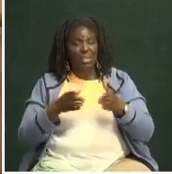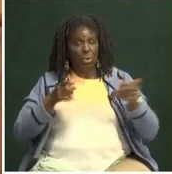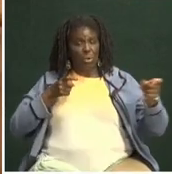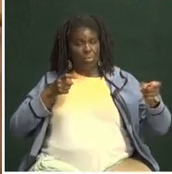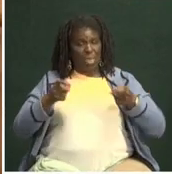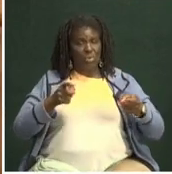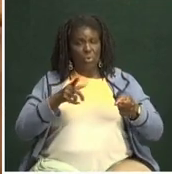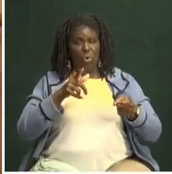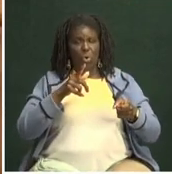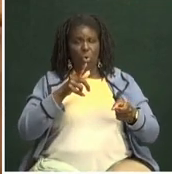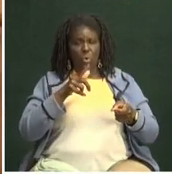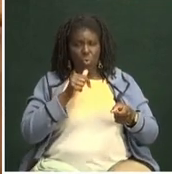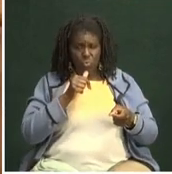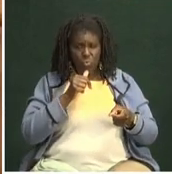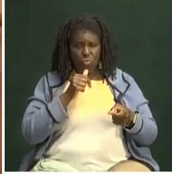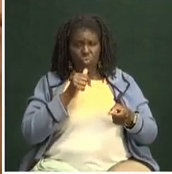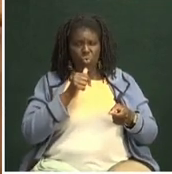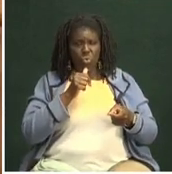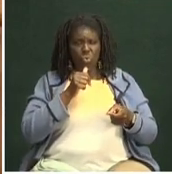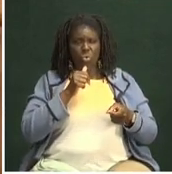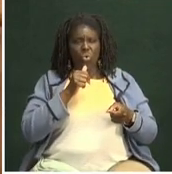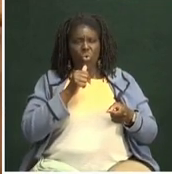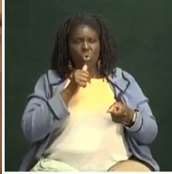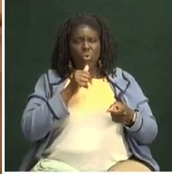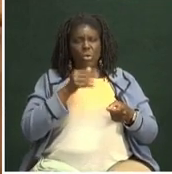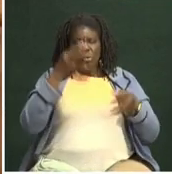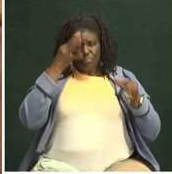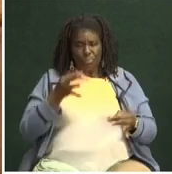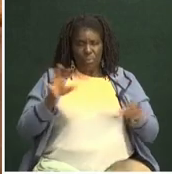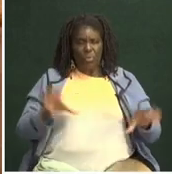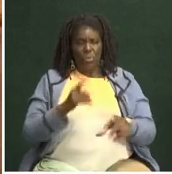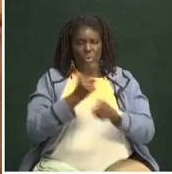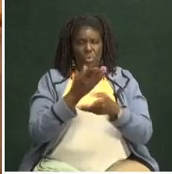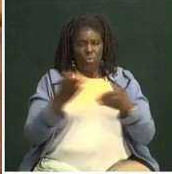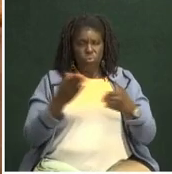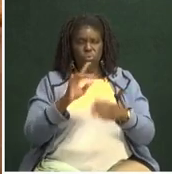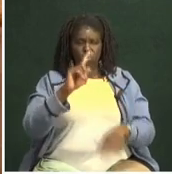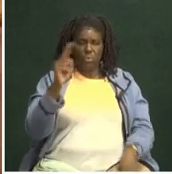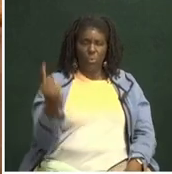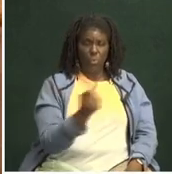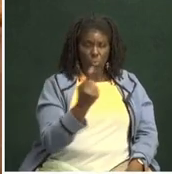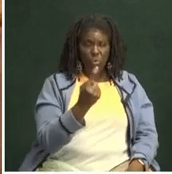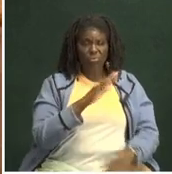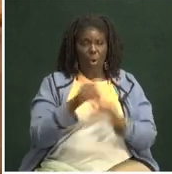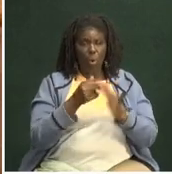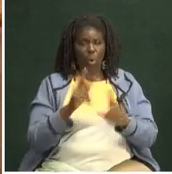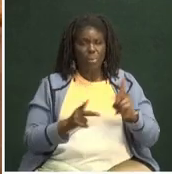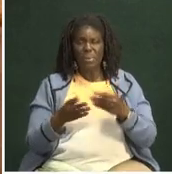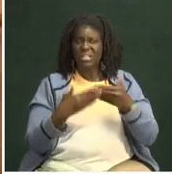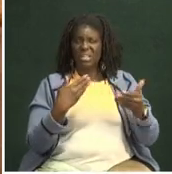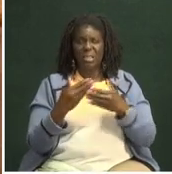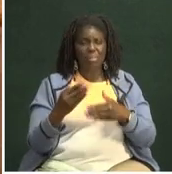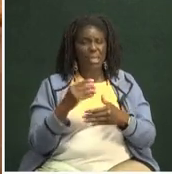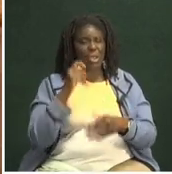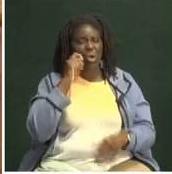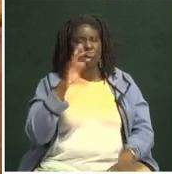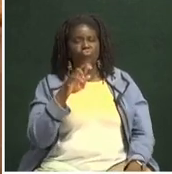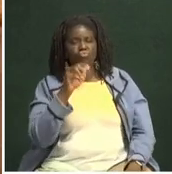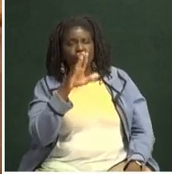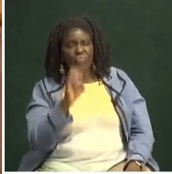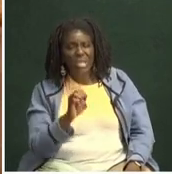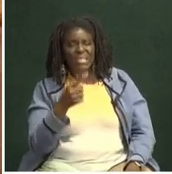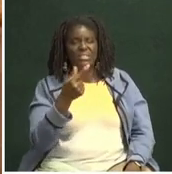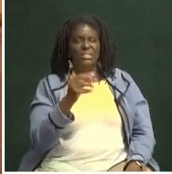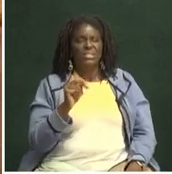who avoid regulatory capture and choose to do the right thing at all times for all people, regardless of their race,